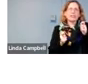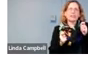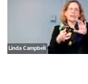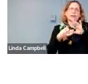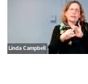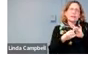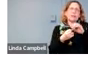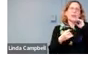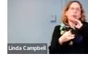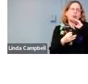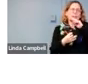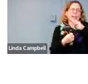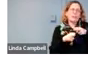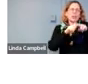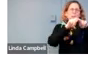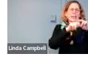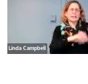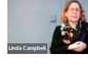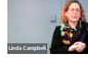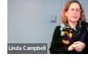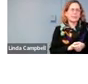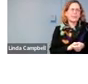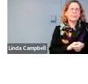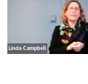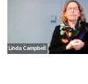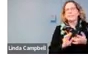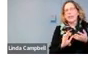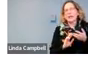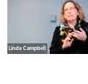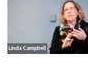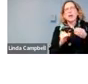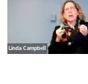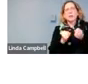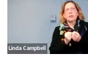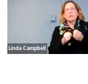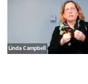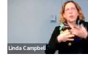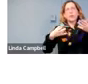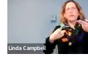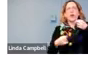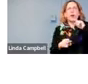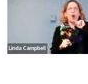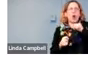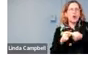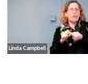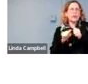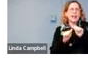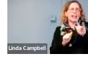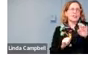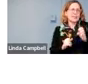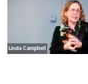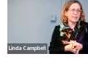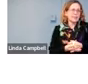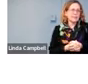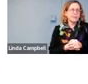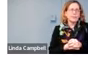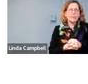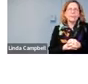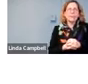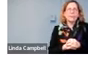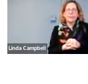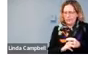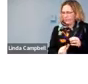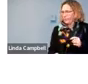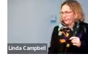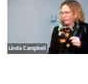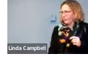We see food web alterations. We see contaminants bioaccumulation. And we see a growth of harmful algae